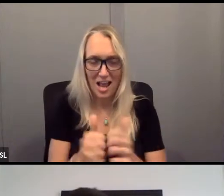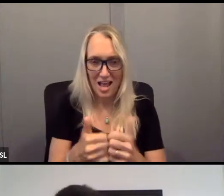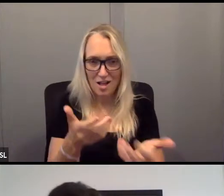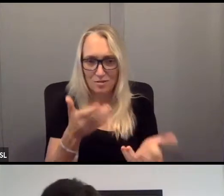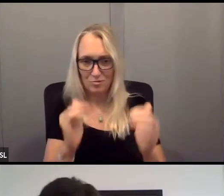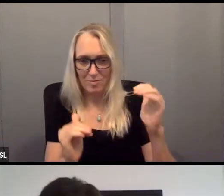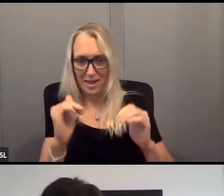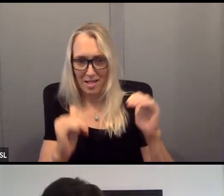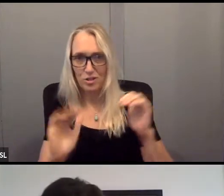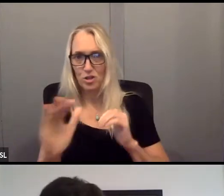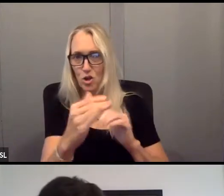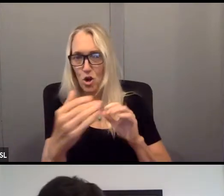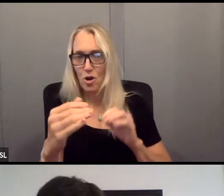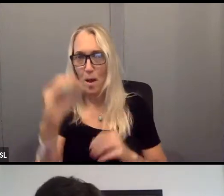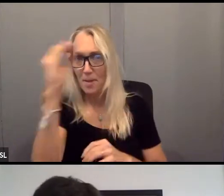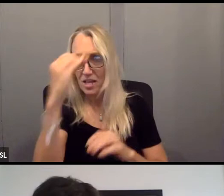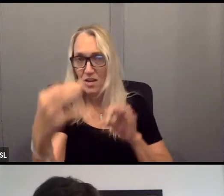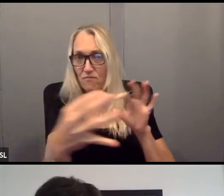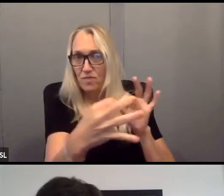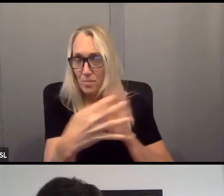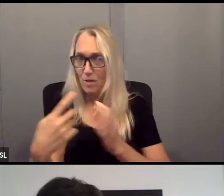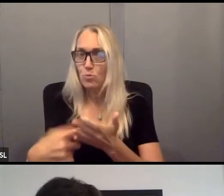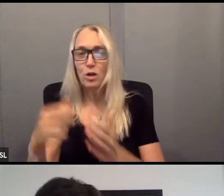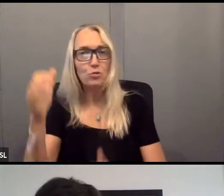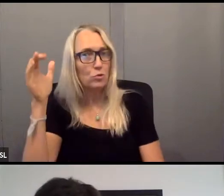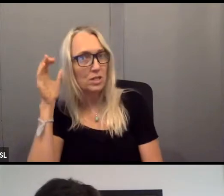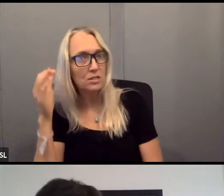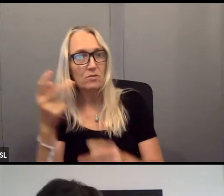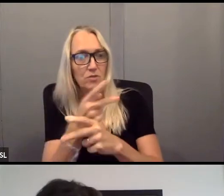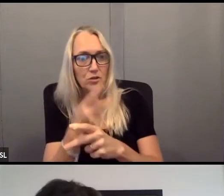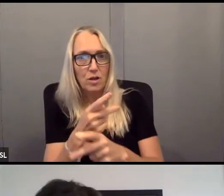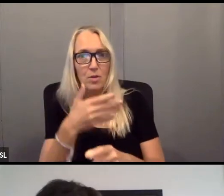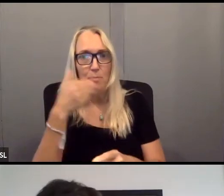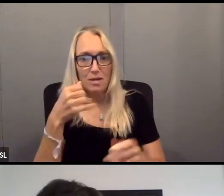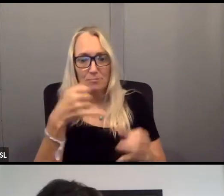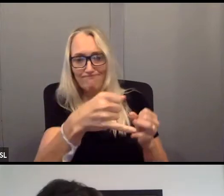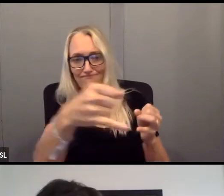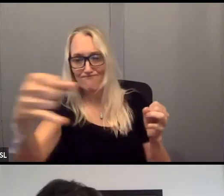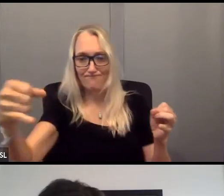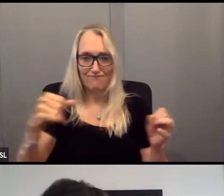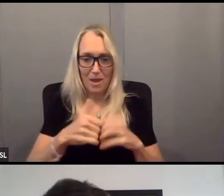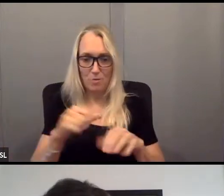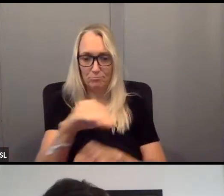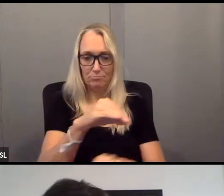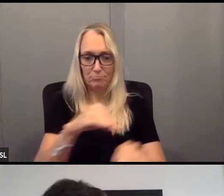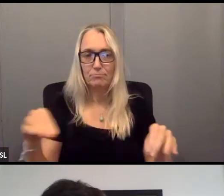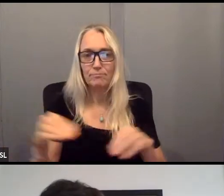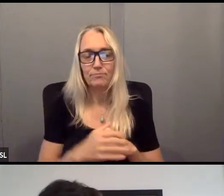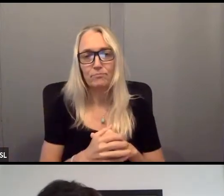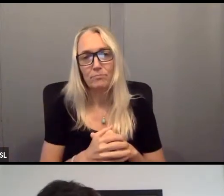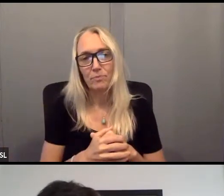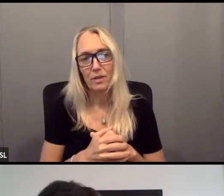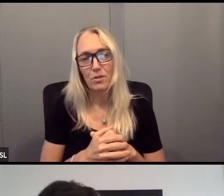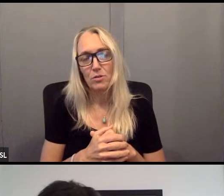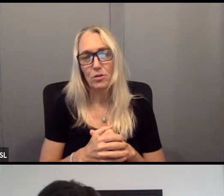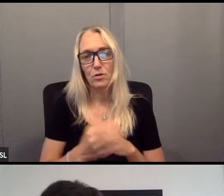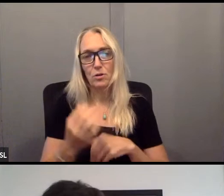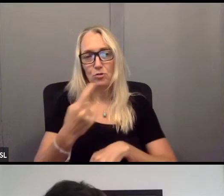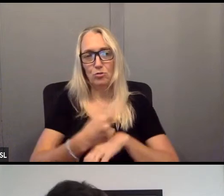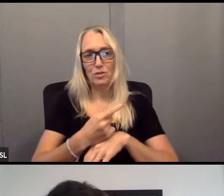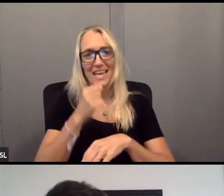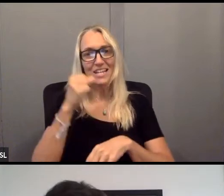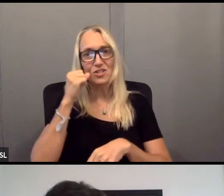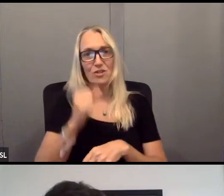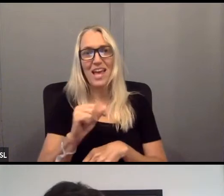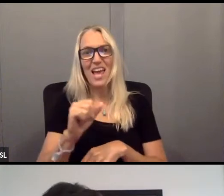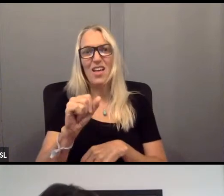your opinions are welcome and important. As of yesterday at 3 p.m., we had 57 individuals who had